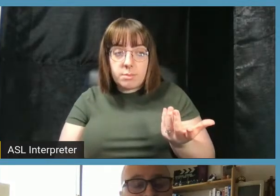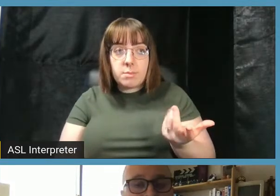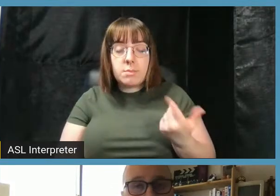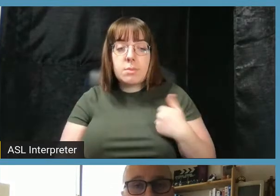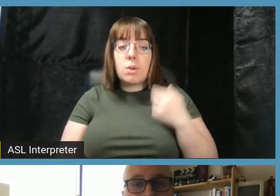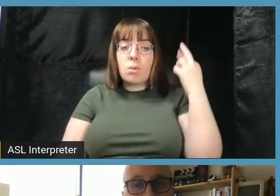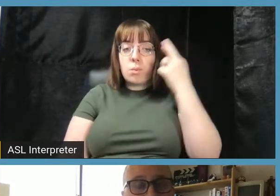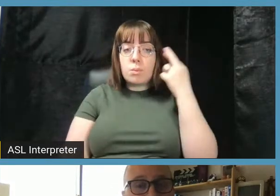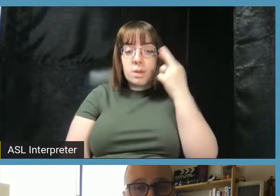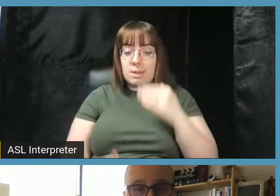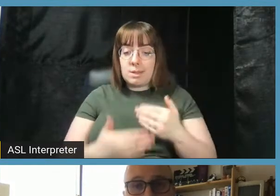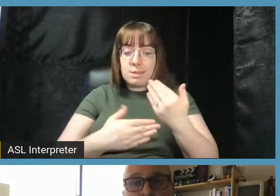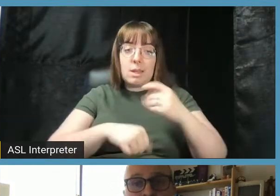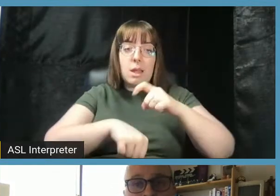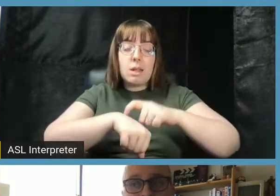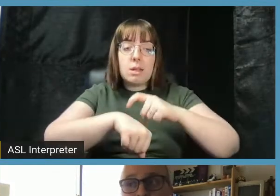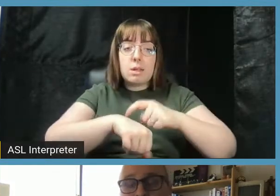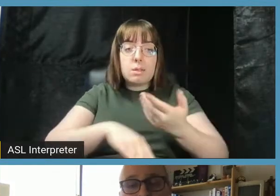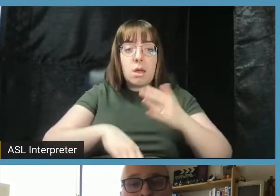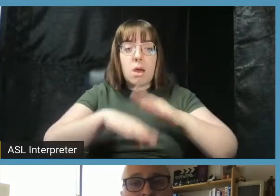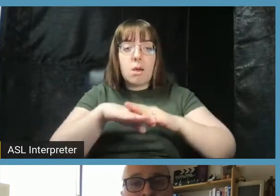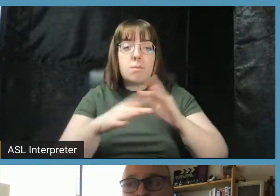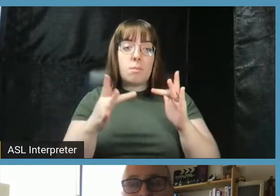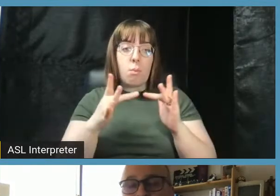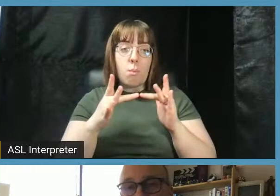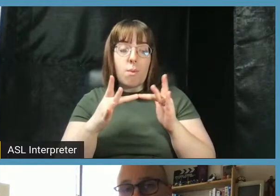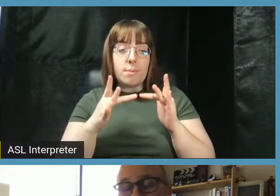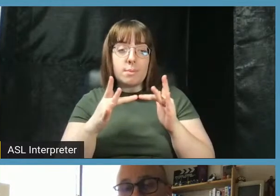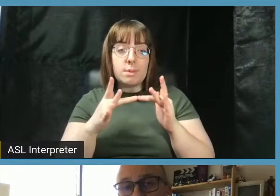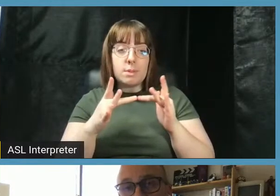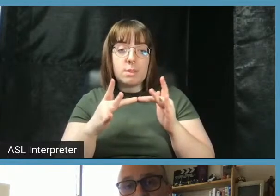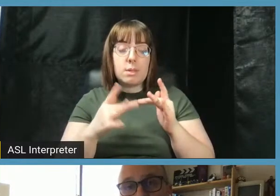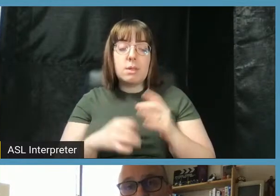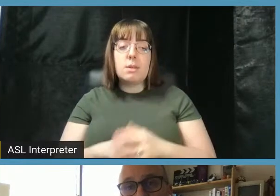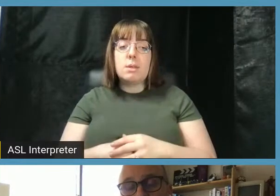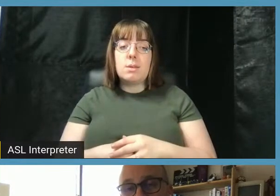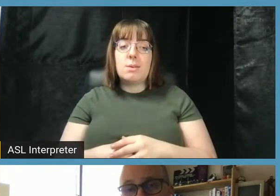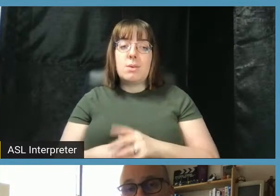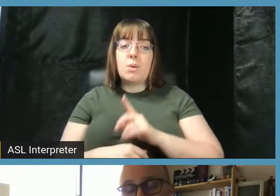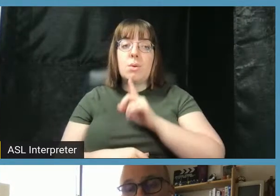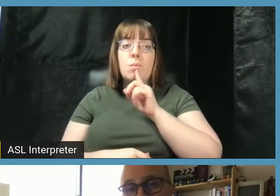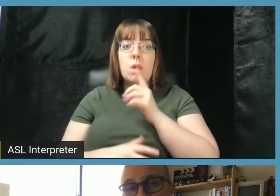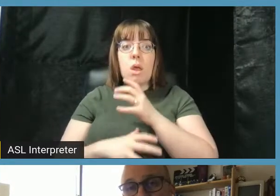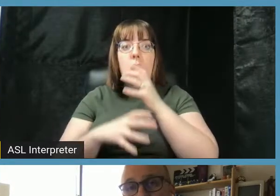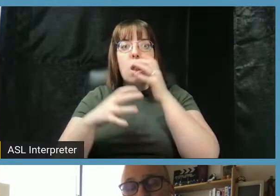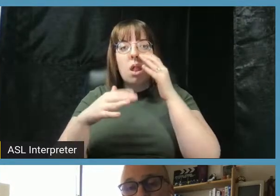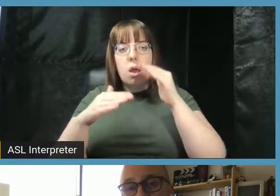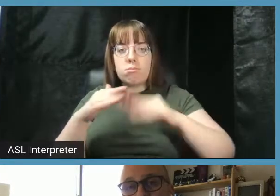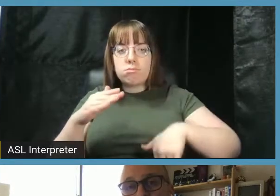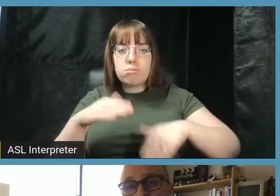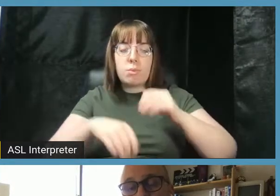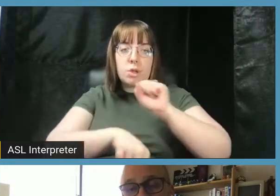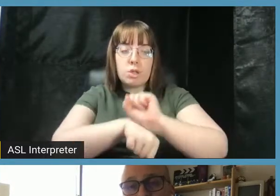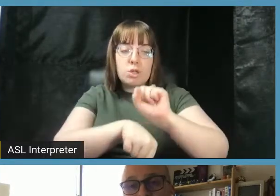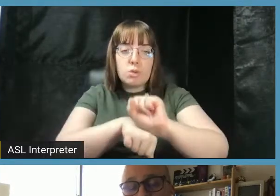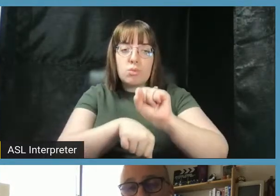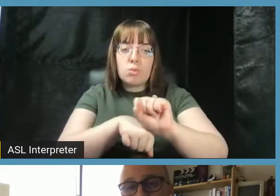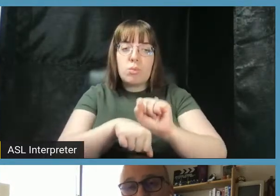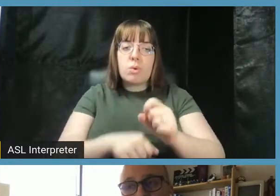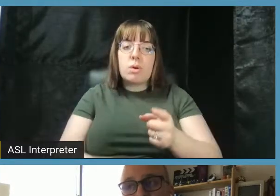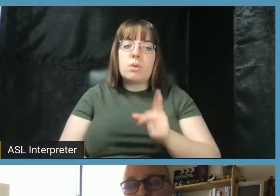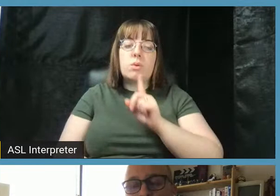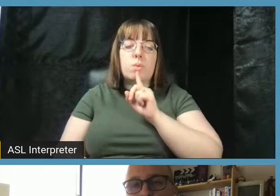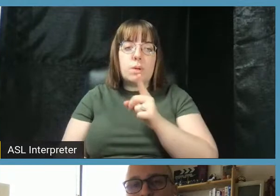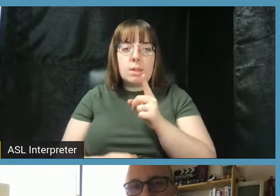next time we have to update our website, like a grand update, it's going to be a lot less work, because everything that's in place is going to